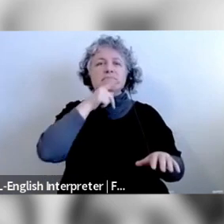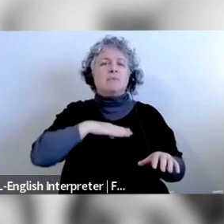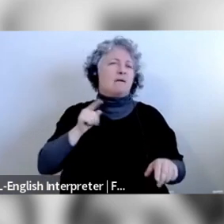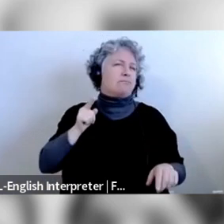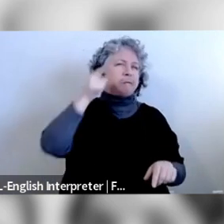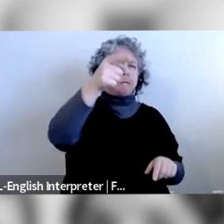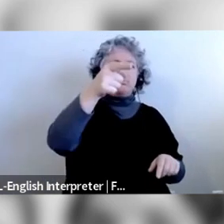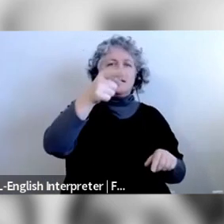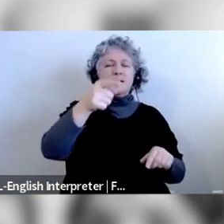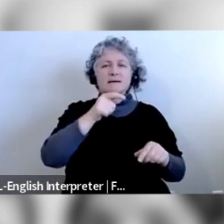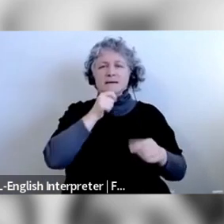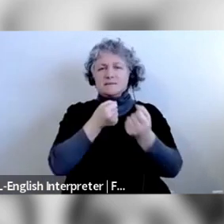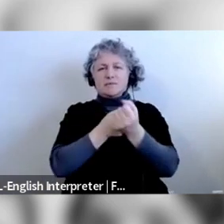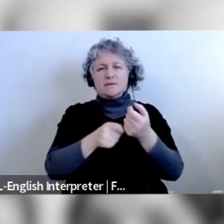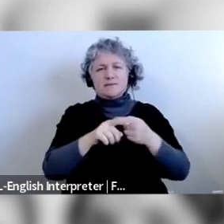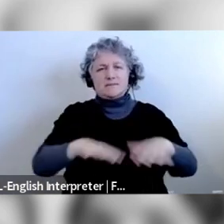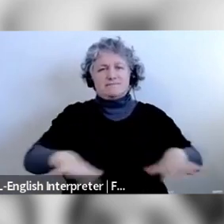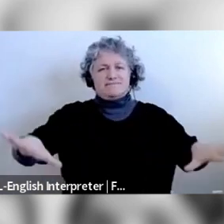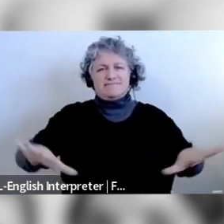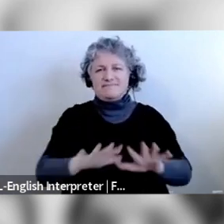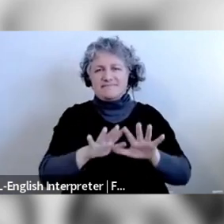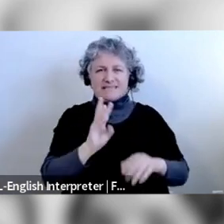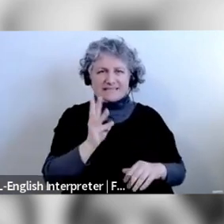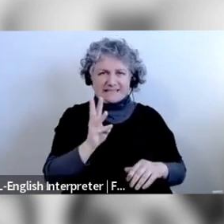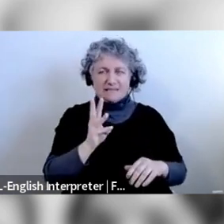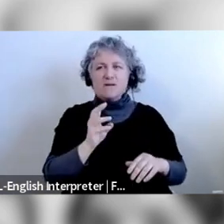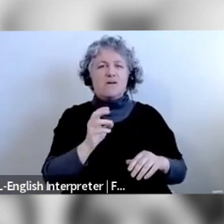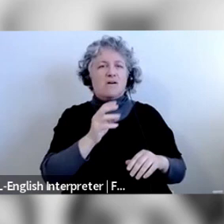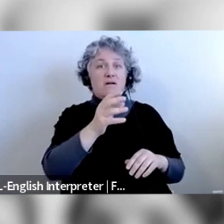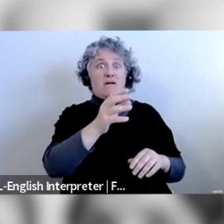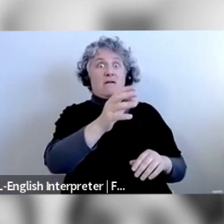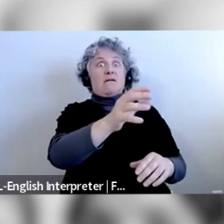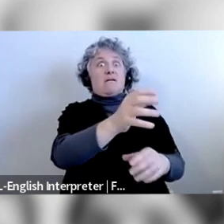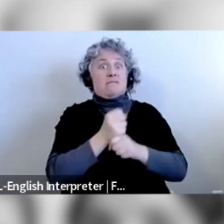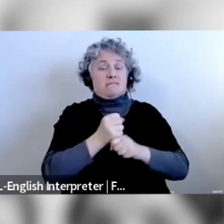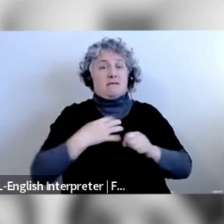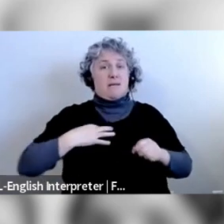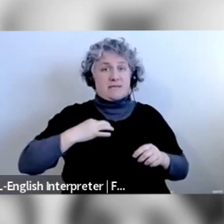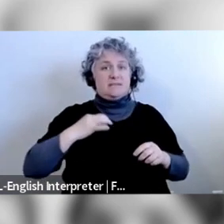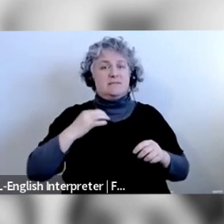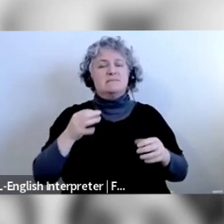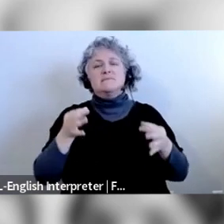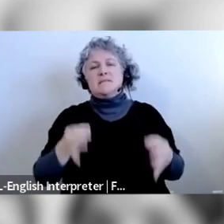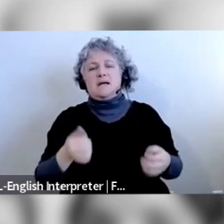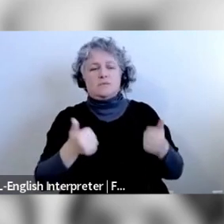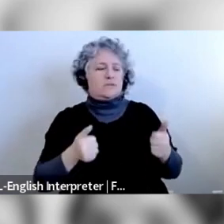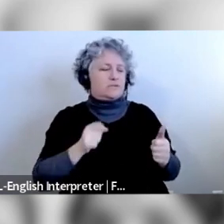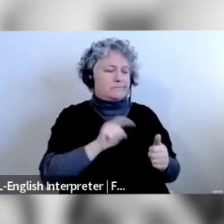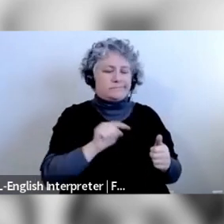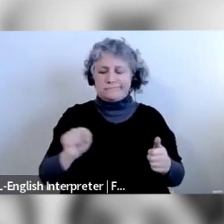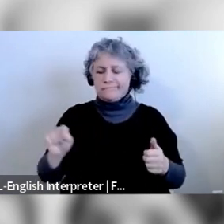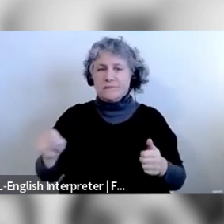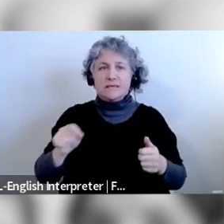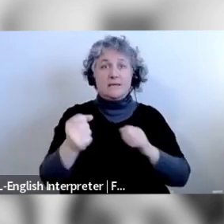innovation center. So it would be a random assortment, and that's only determined once you click submit on your application.